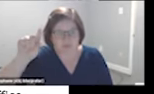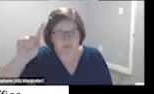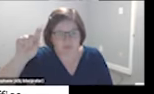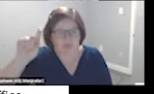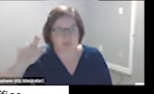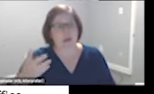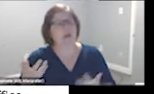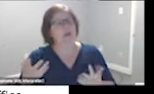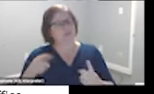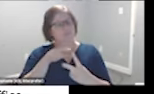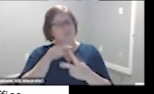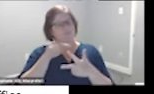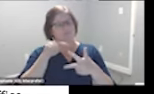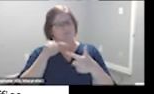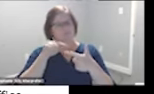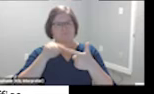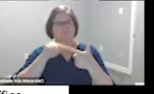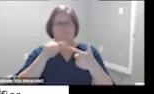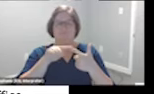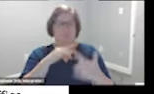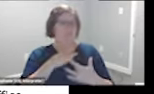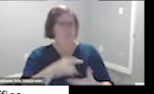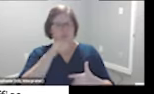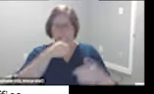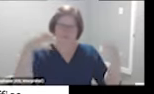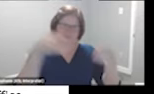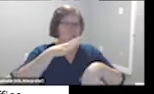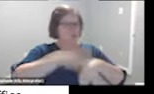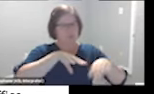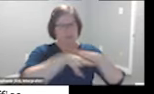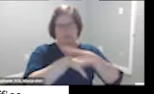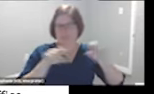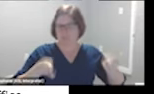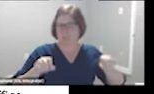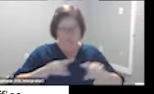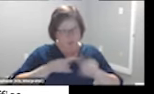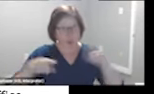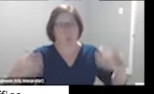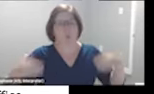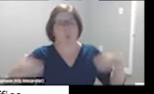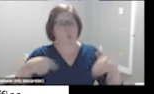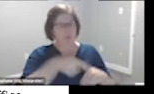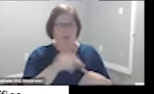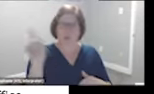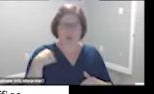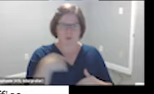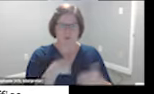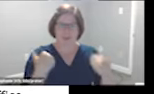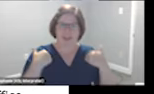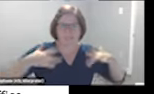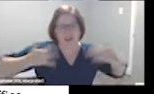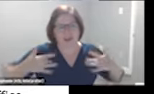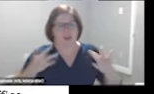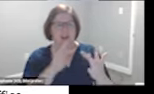about accessibility when they were being designed and built, but they're often the spaces we have outreach events. And if you have a young